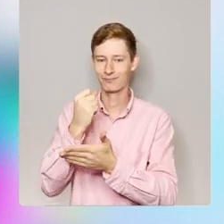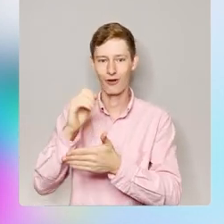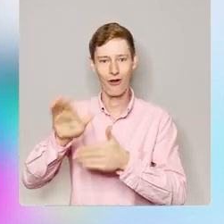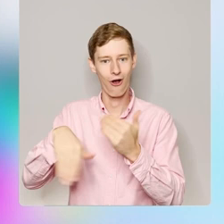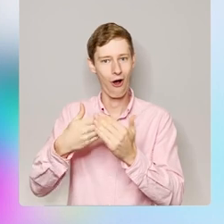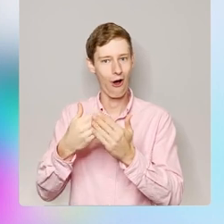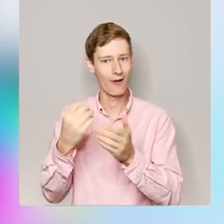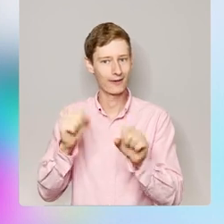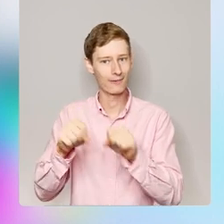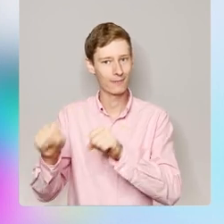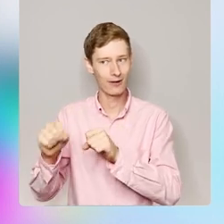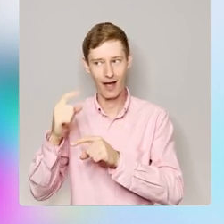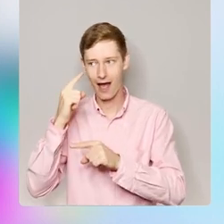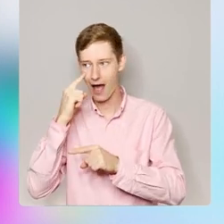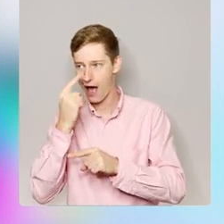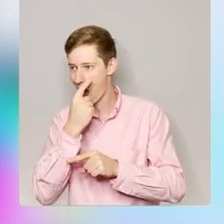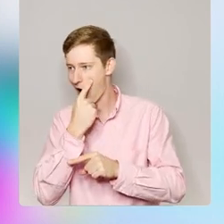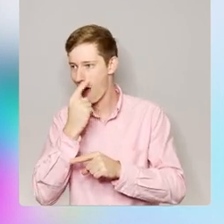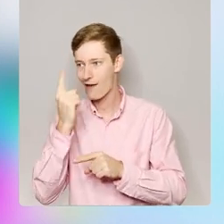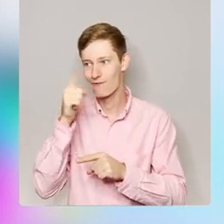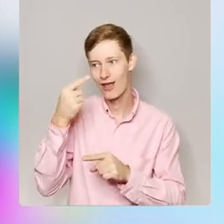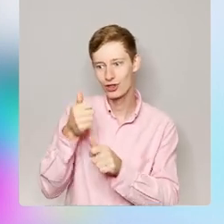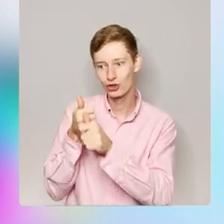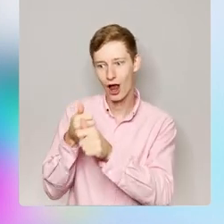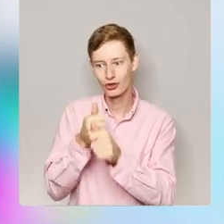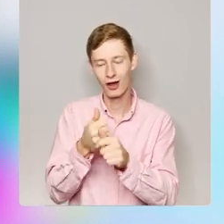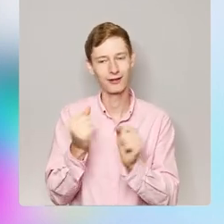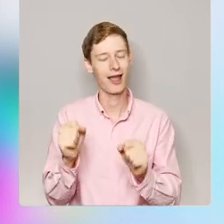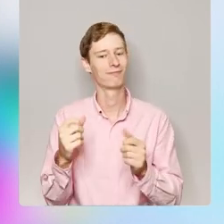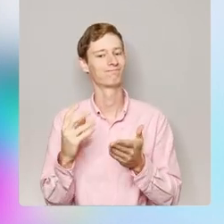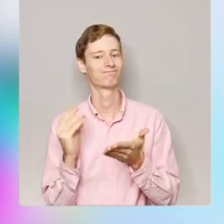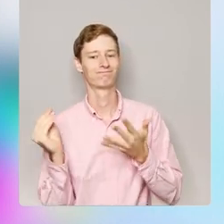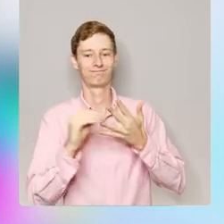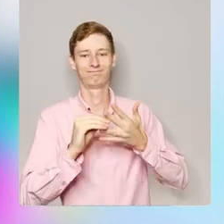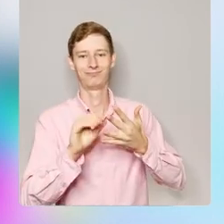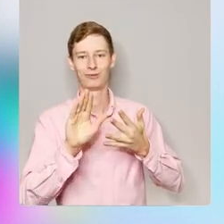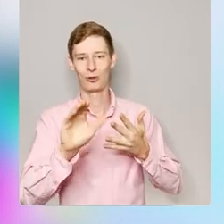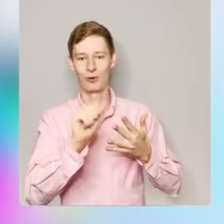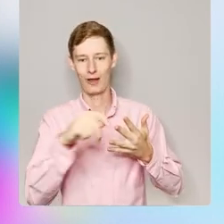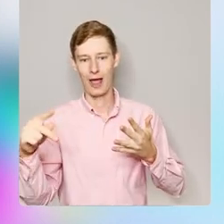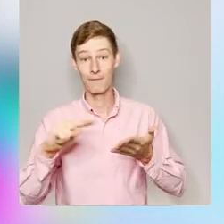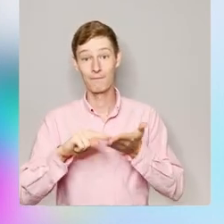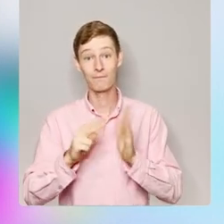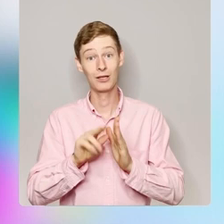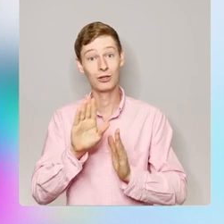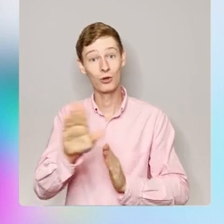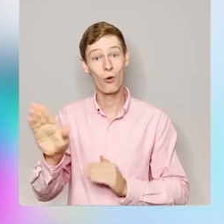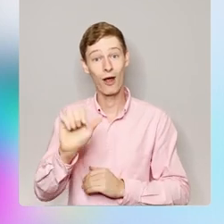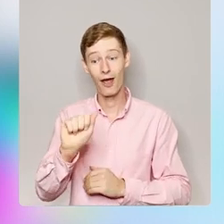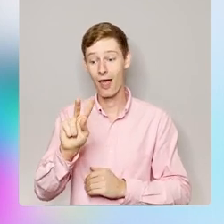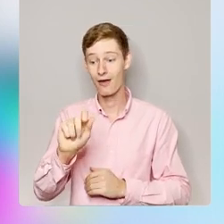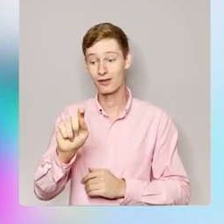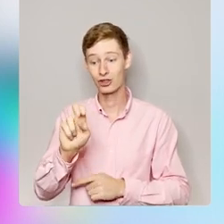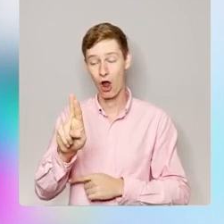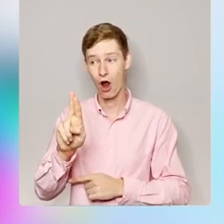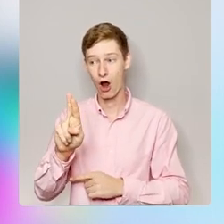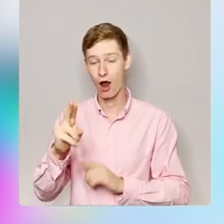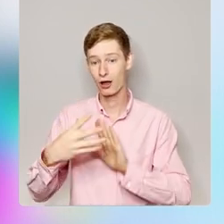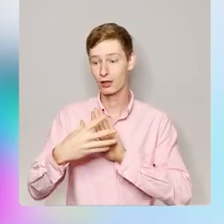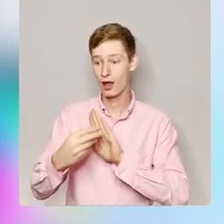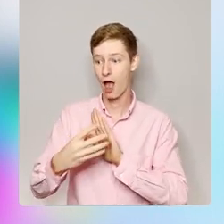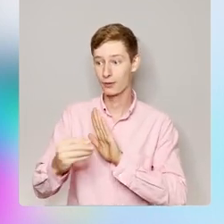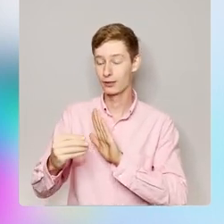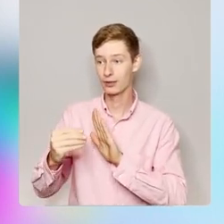tracking capabilities of the hardware. By bringing personality to VR with avatars that mimic users' natural